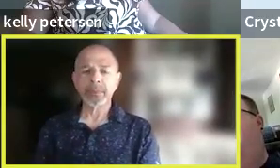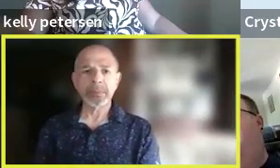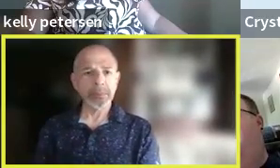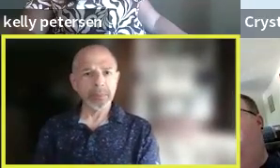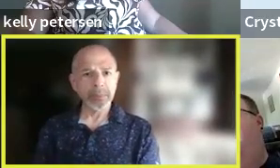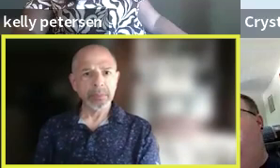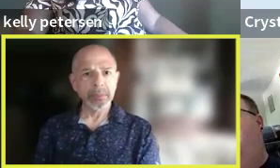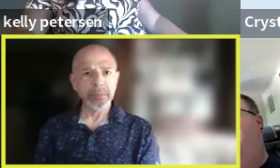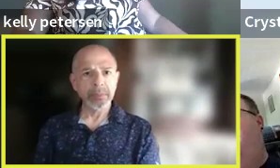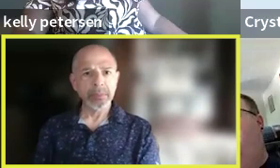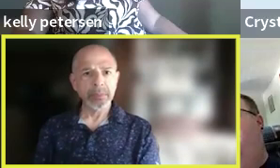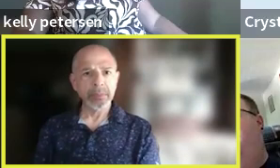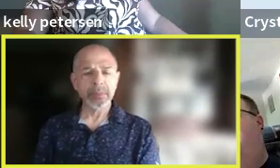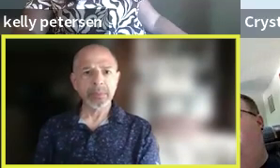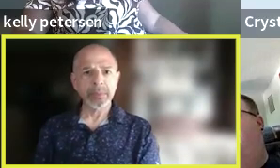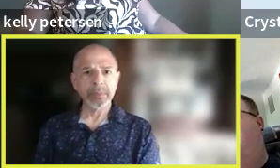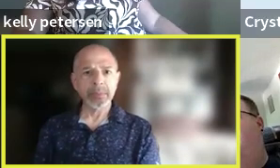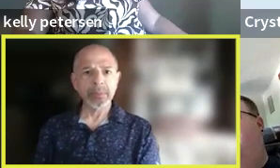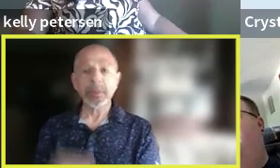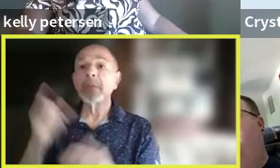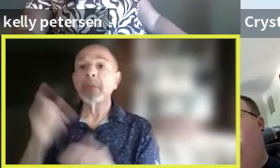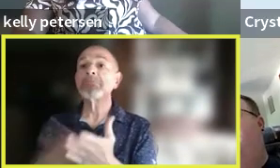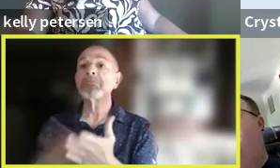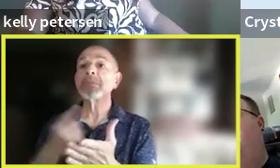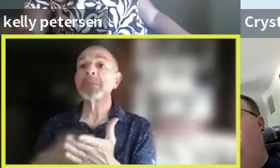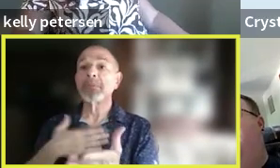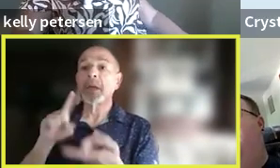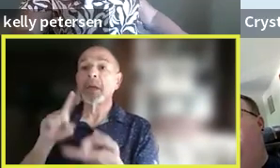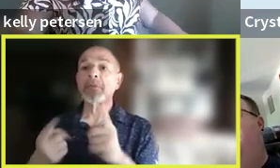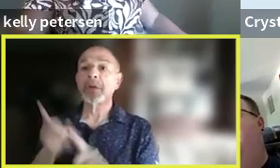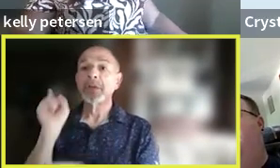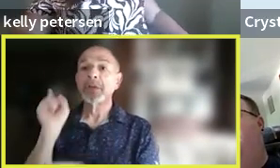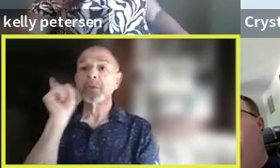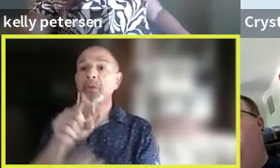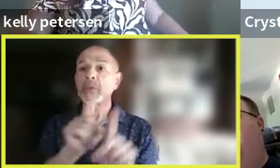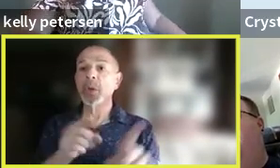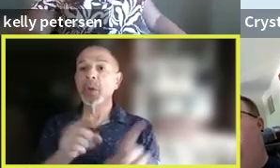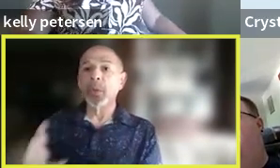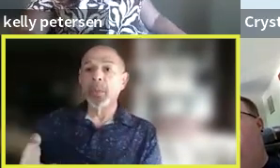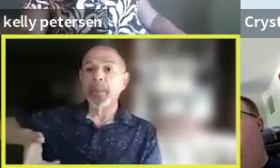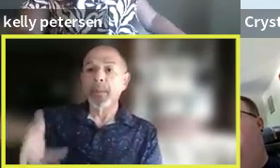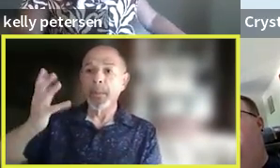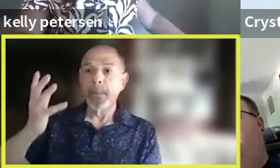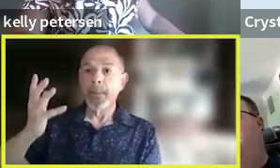leisure times, like I go bowling with my friends. So I mean, bowling is